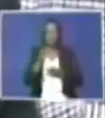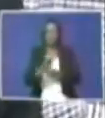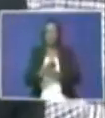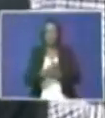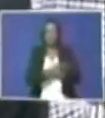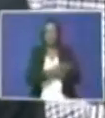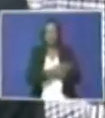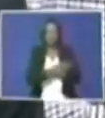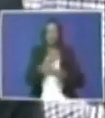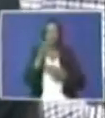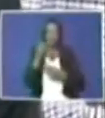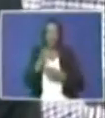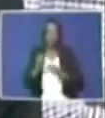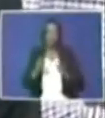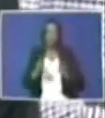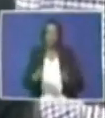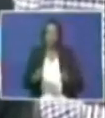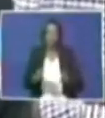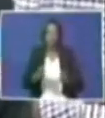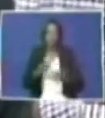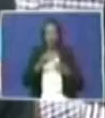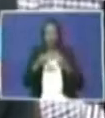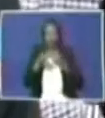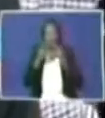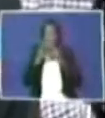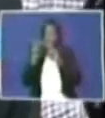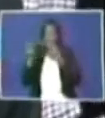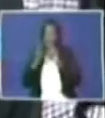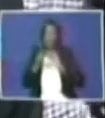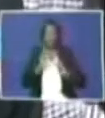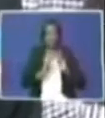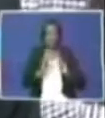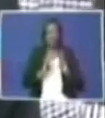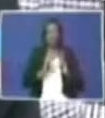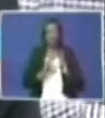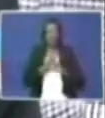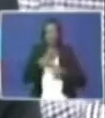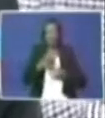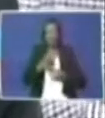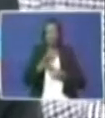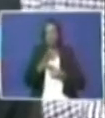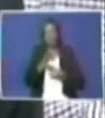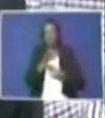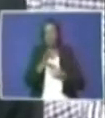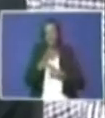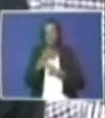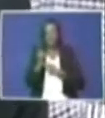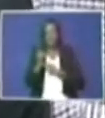We want, when we look at the crowd, as you've seen over the years,